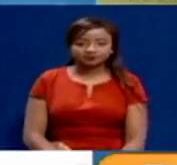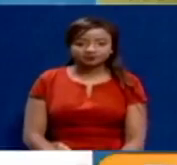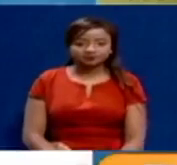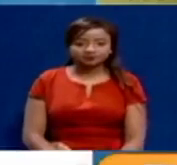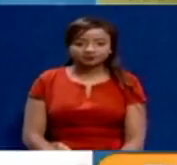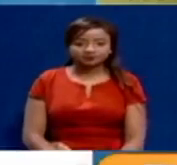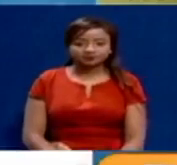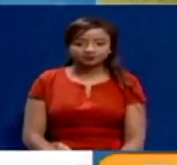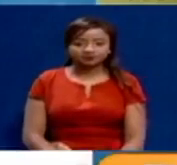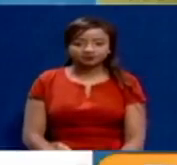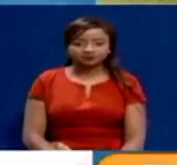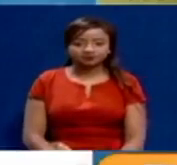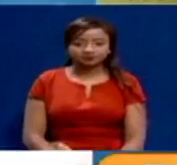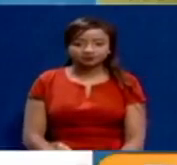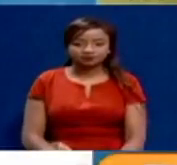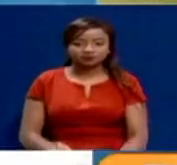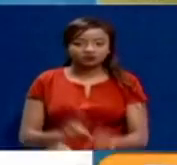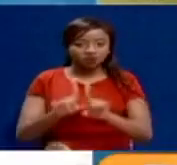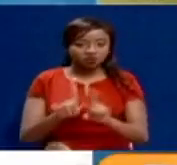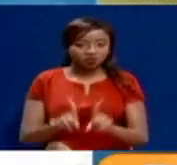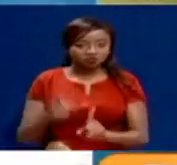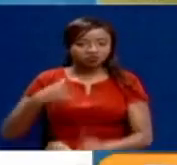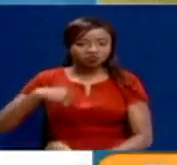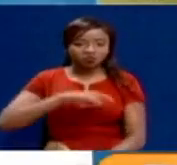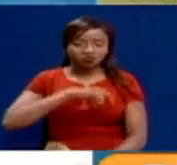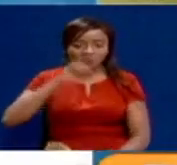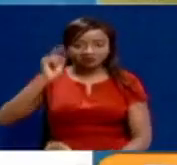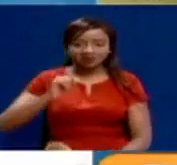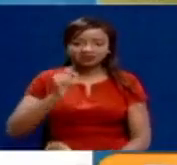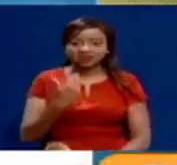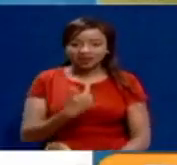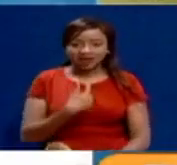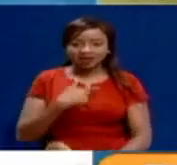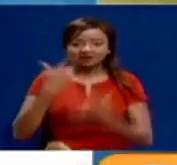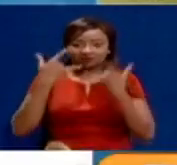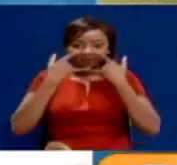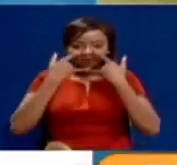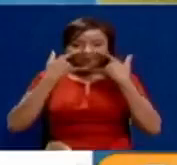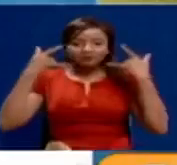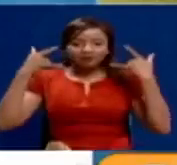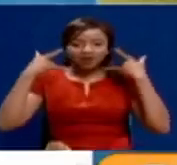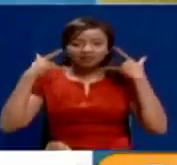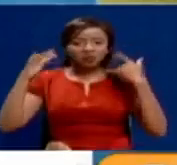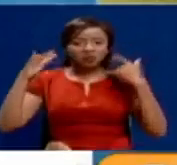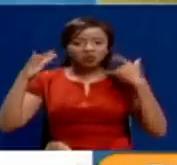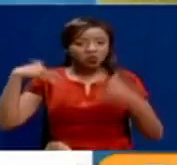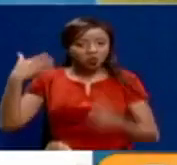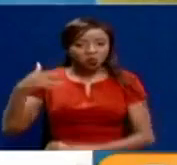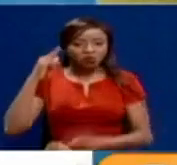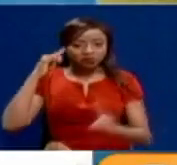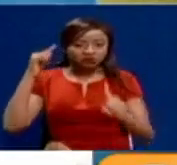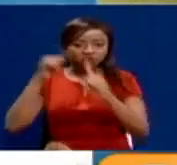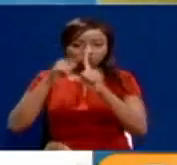We must wear masks at all times to protect ourselves and our loved ones